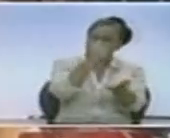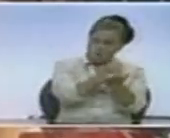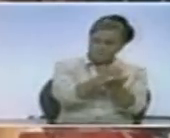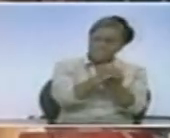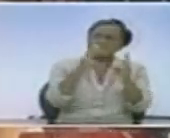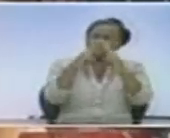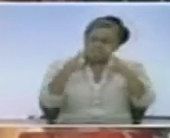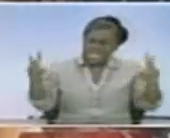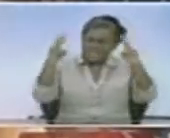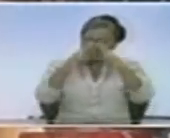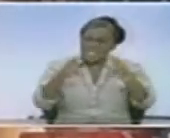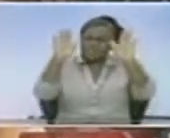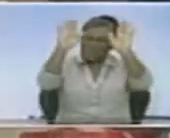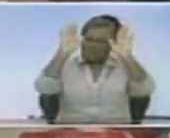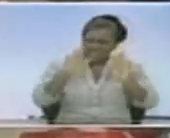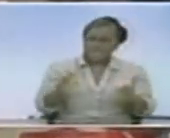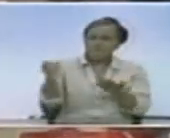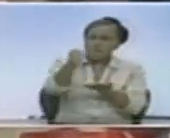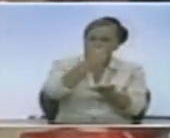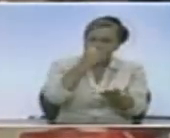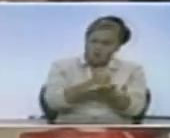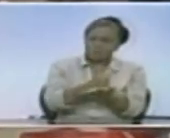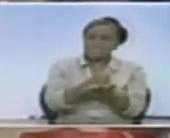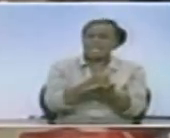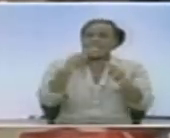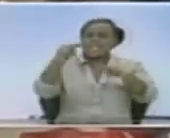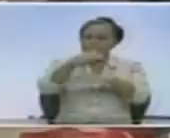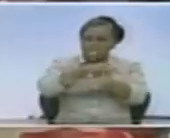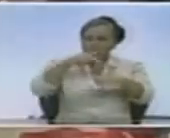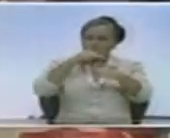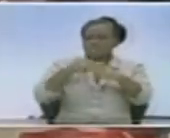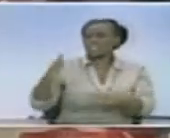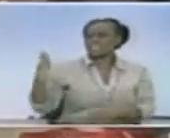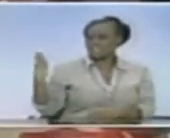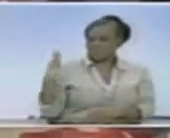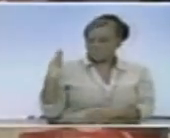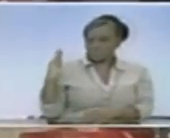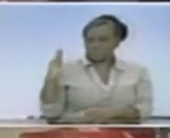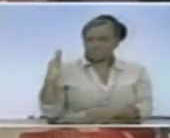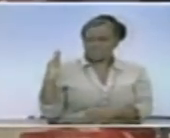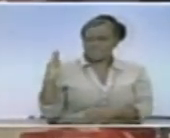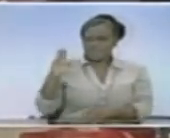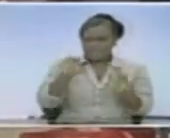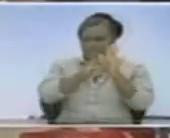important. National security. During my time, when we had people like Bomet